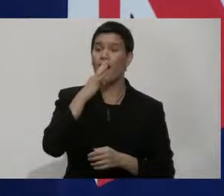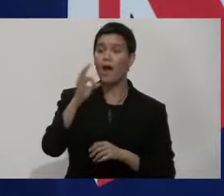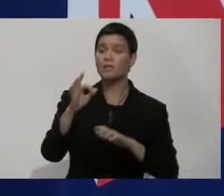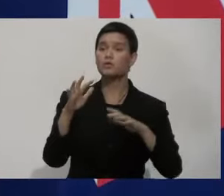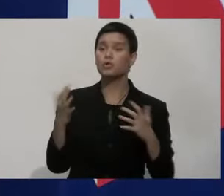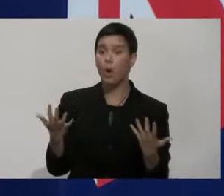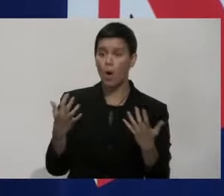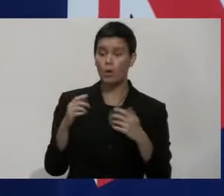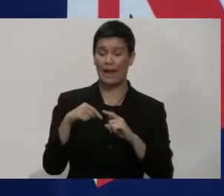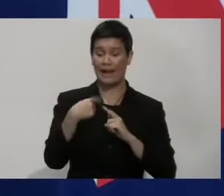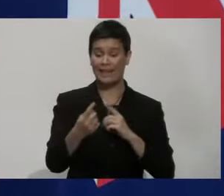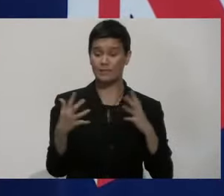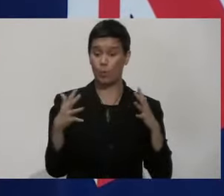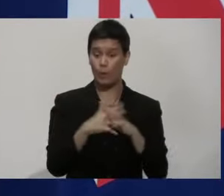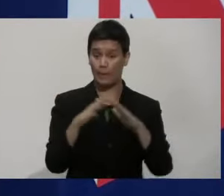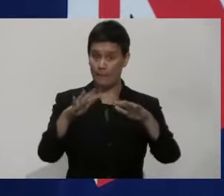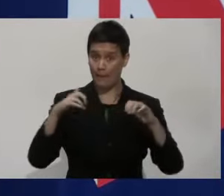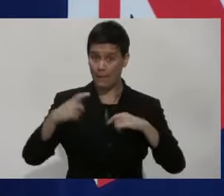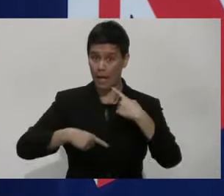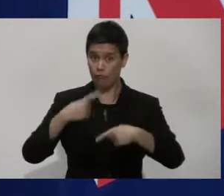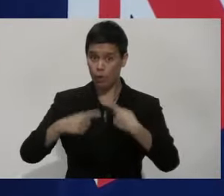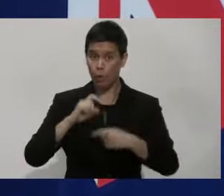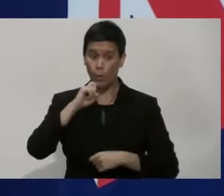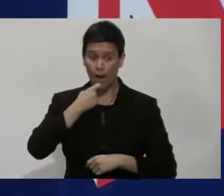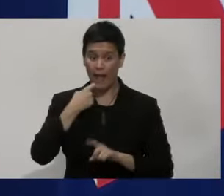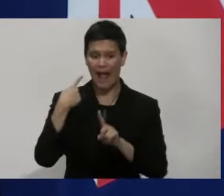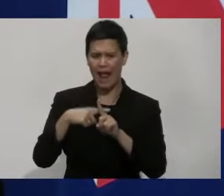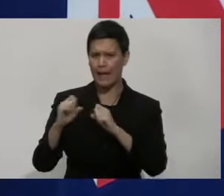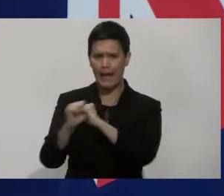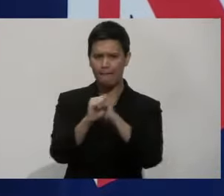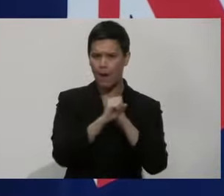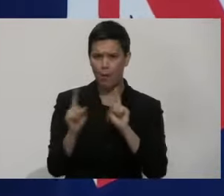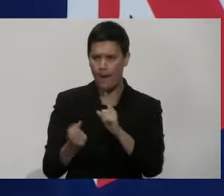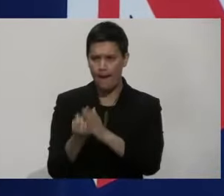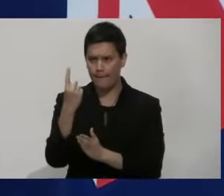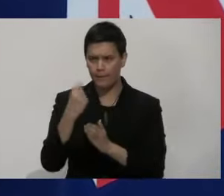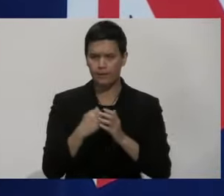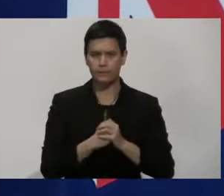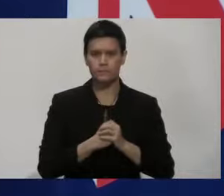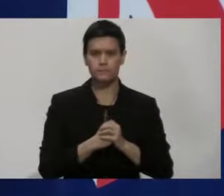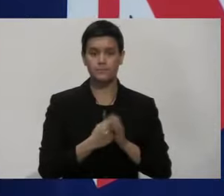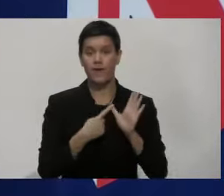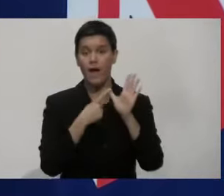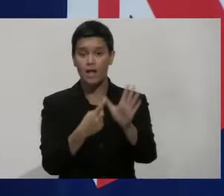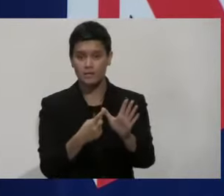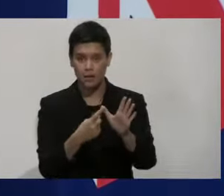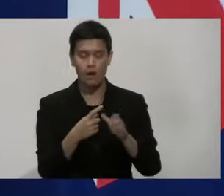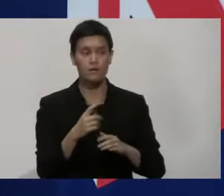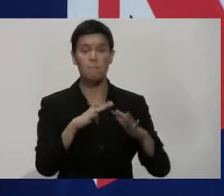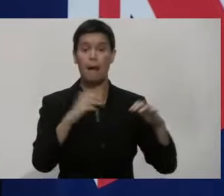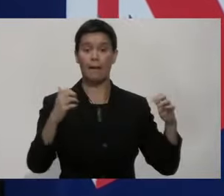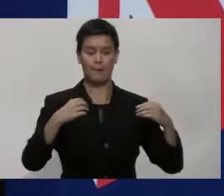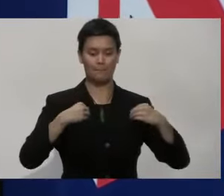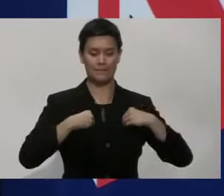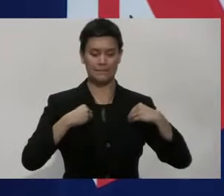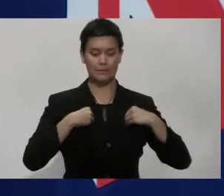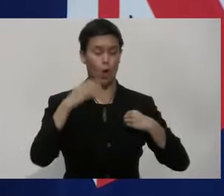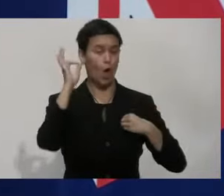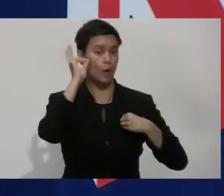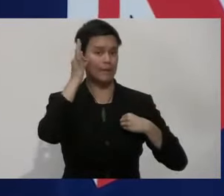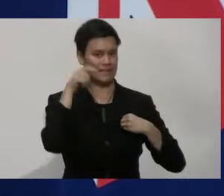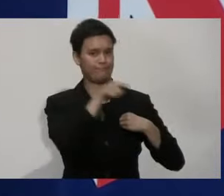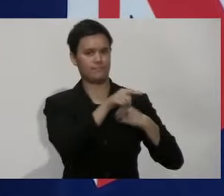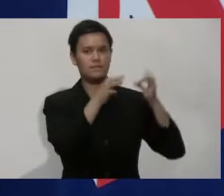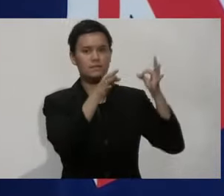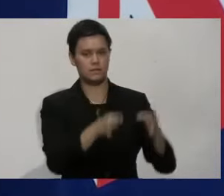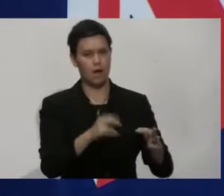sit next week as well? So that whether Parliament will sit will be determined by the Business Committee. So no decision yet as